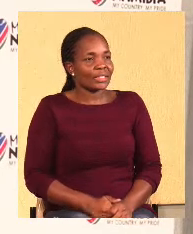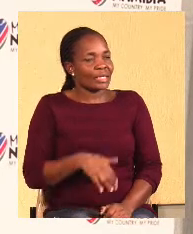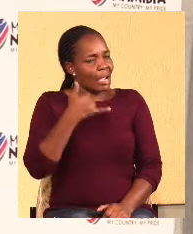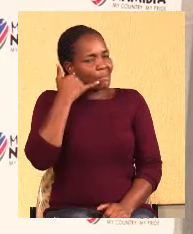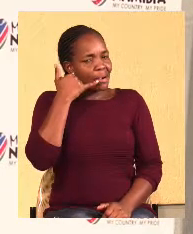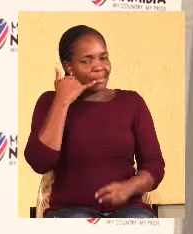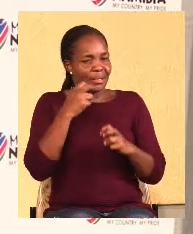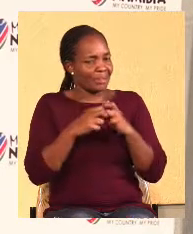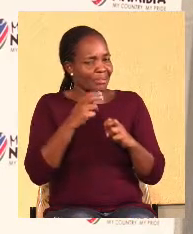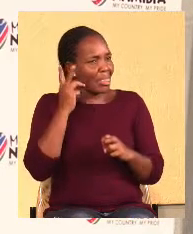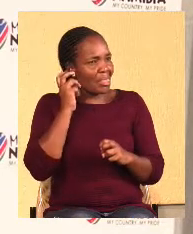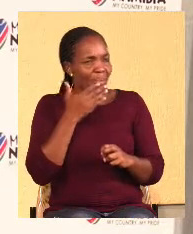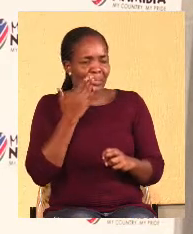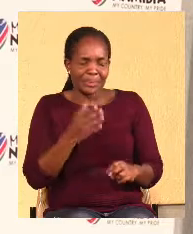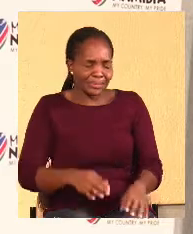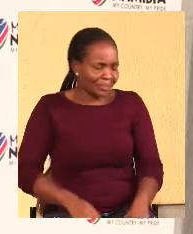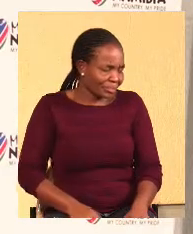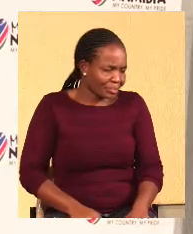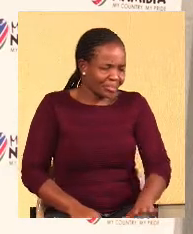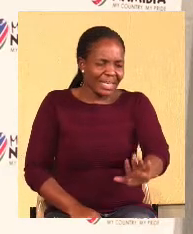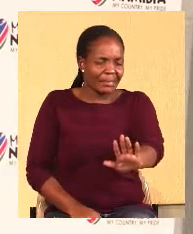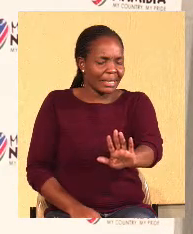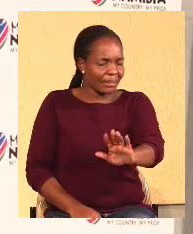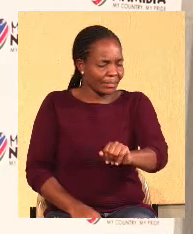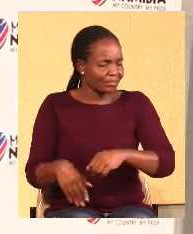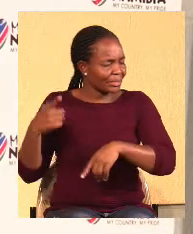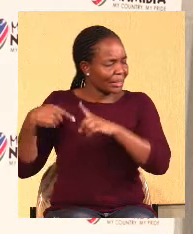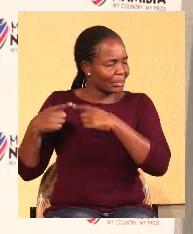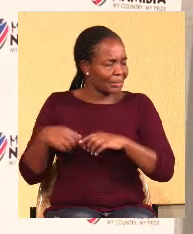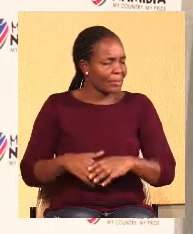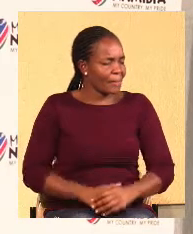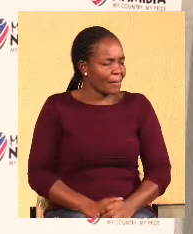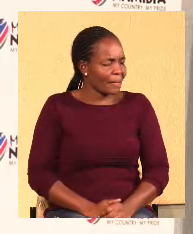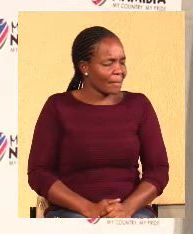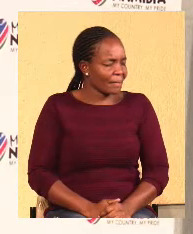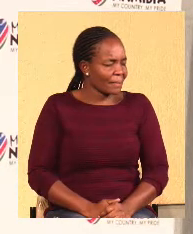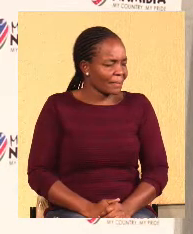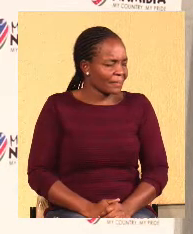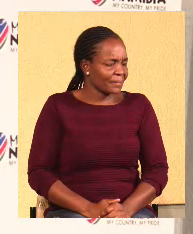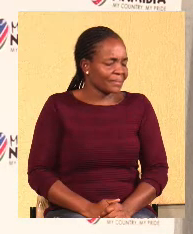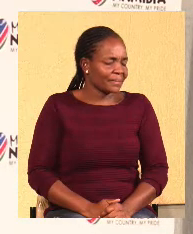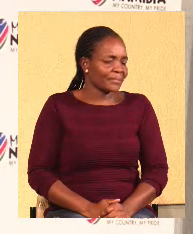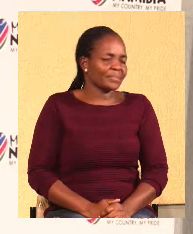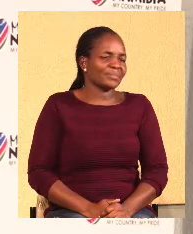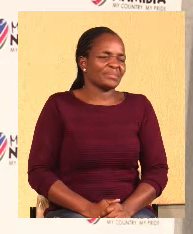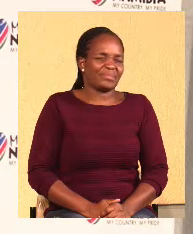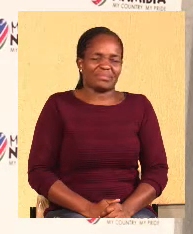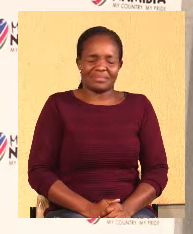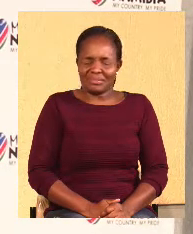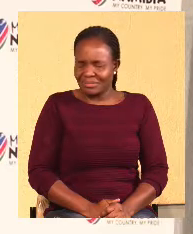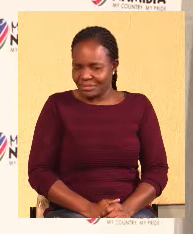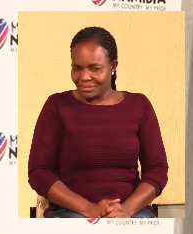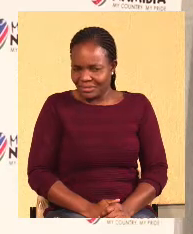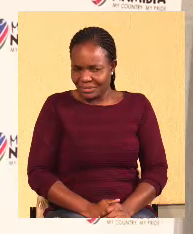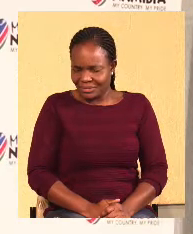classification of how the zones are divided into. Can you repeat the question again, sorry? No, I want to find out how the zones